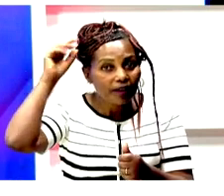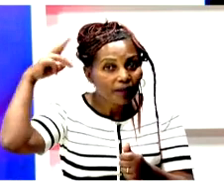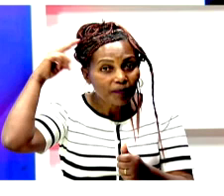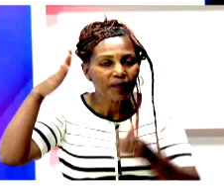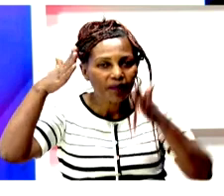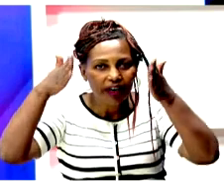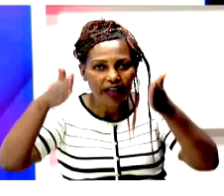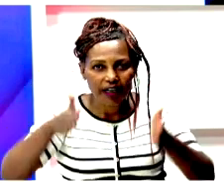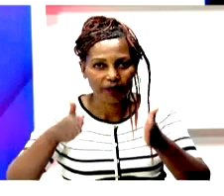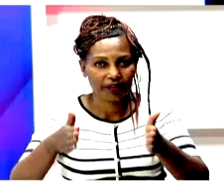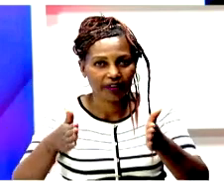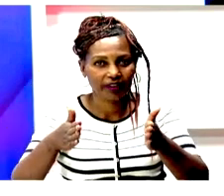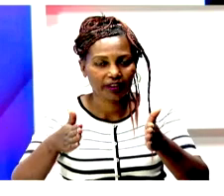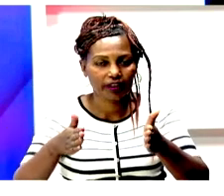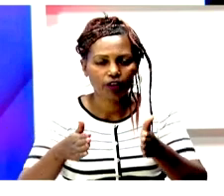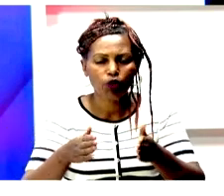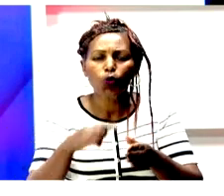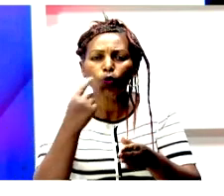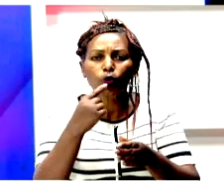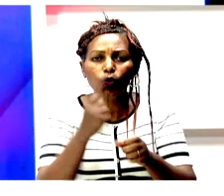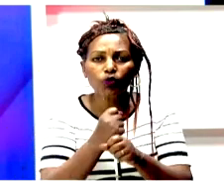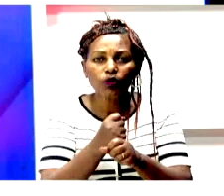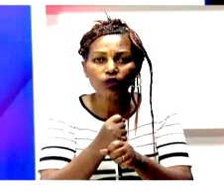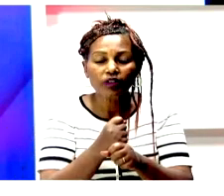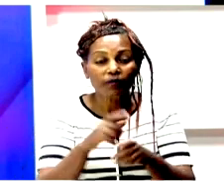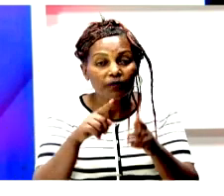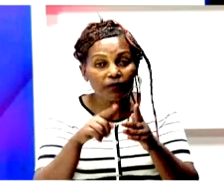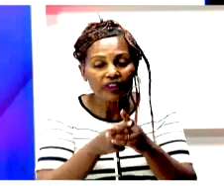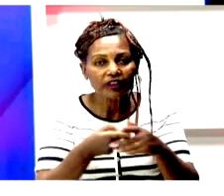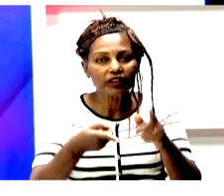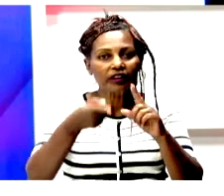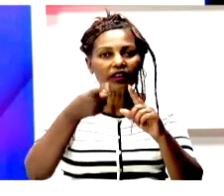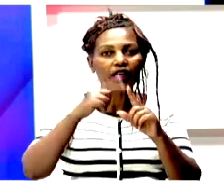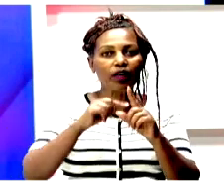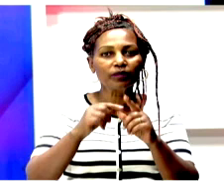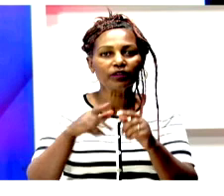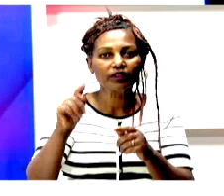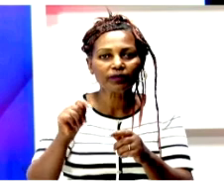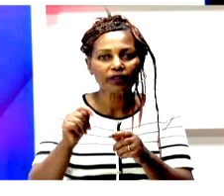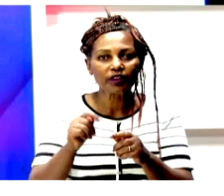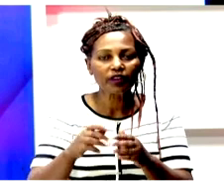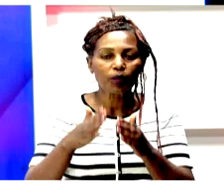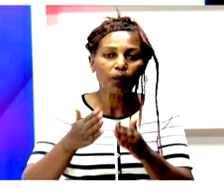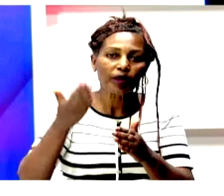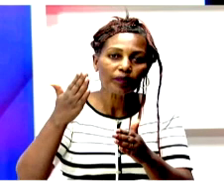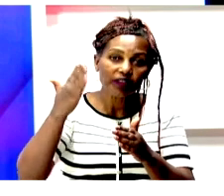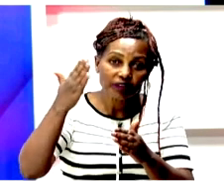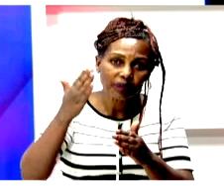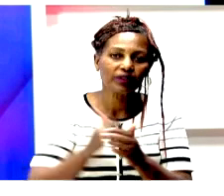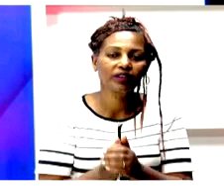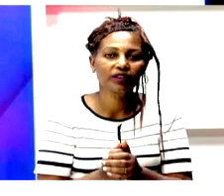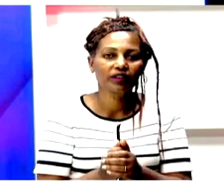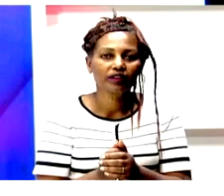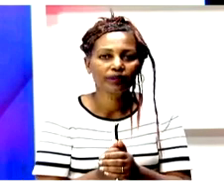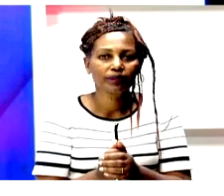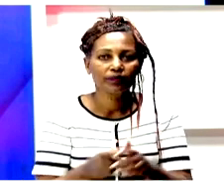Notice the pronunciation of cut when it is past or past participle or past perfect. Cut is in